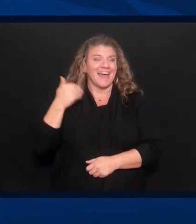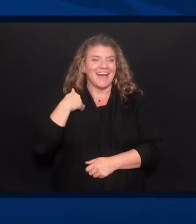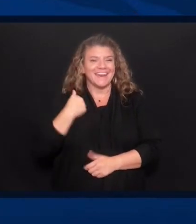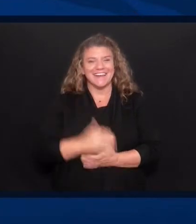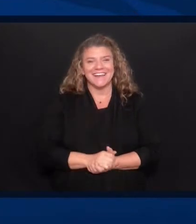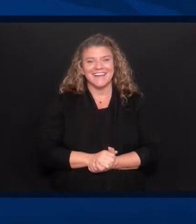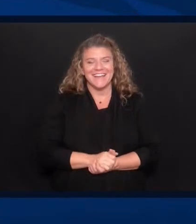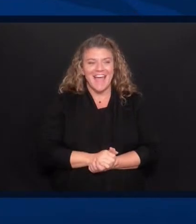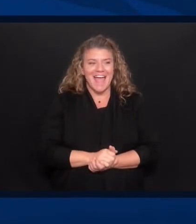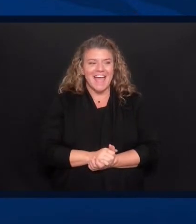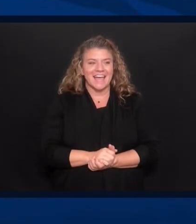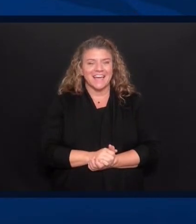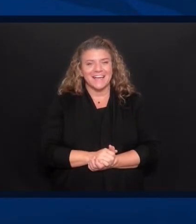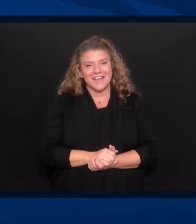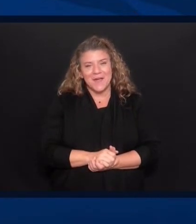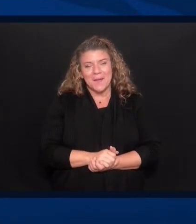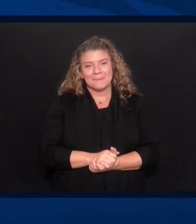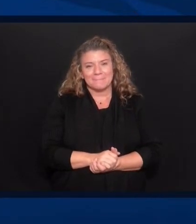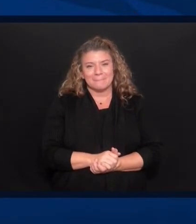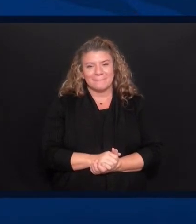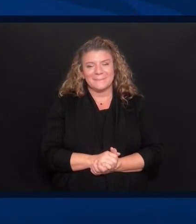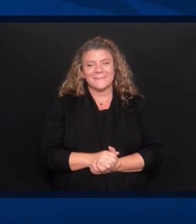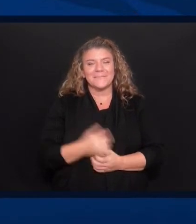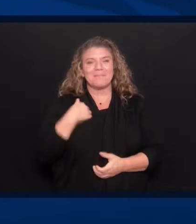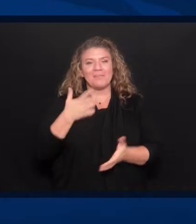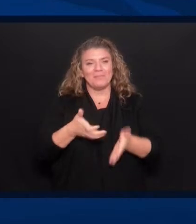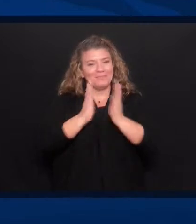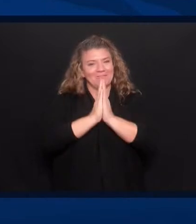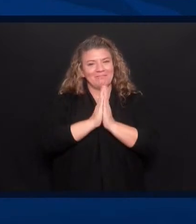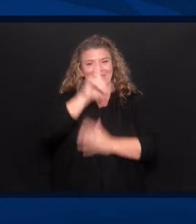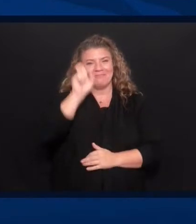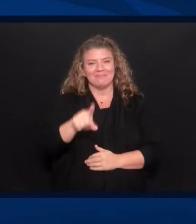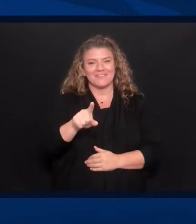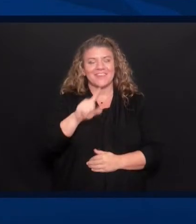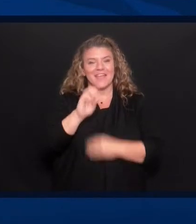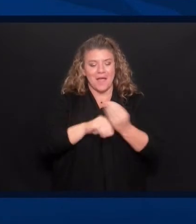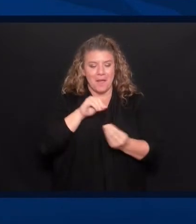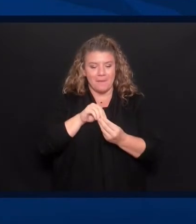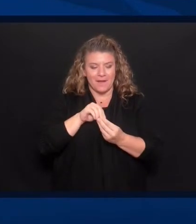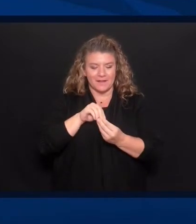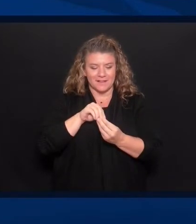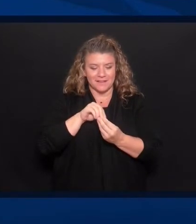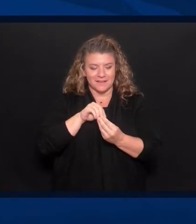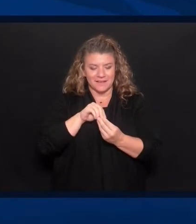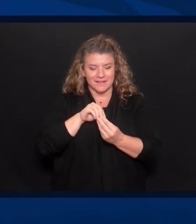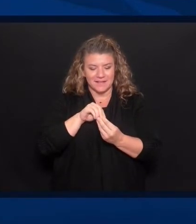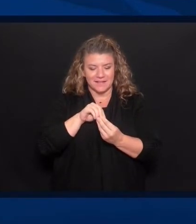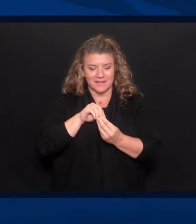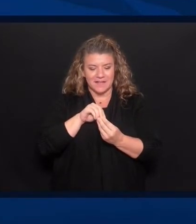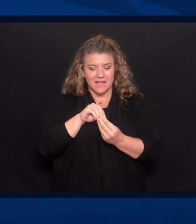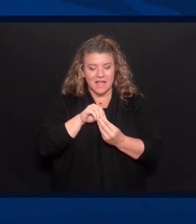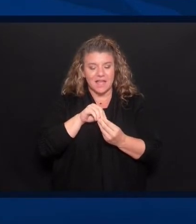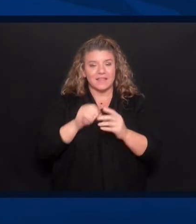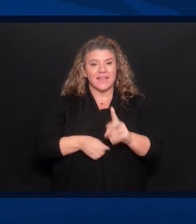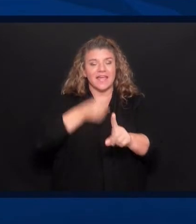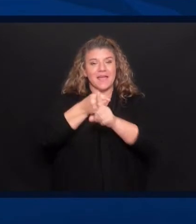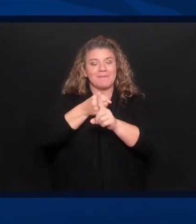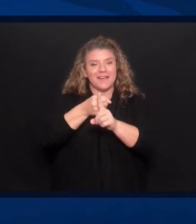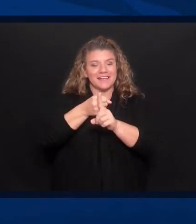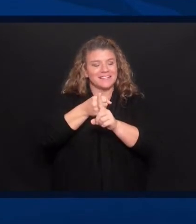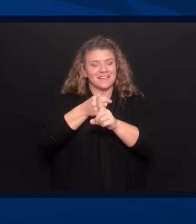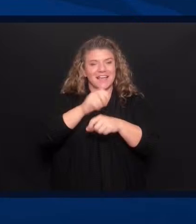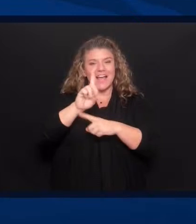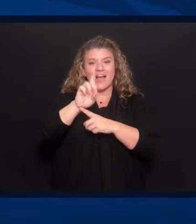would like to ask a question about the, impact of the